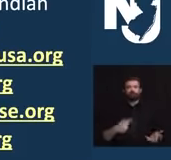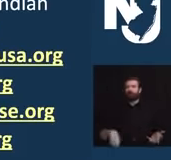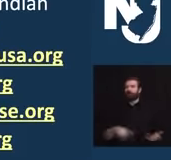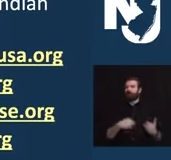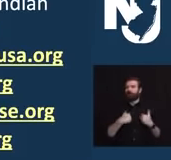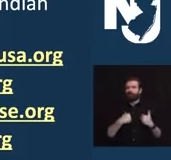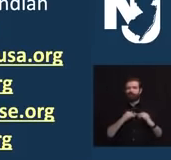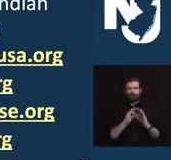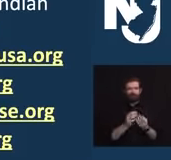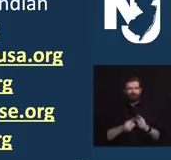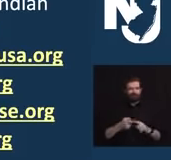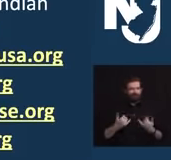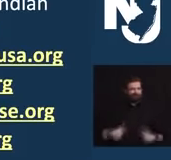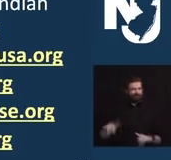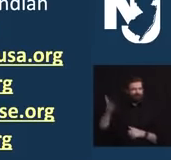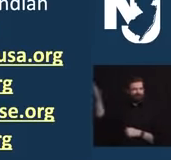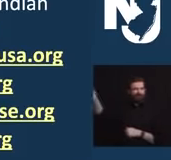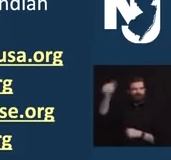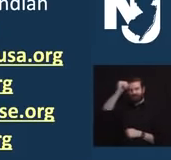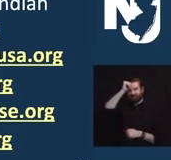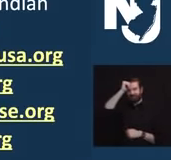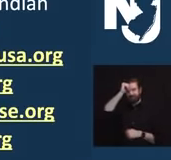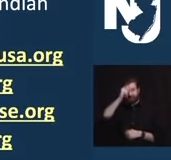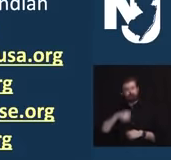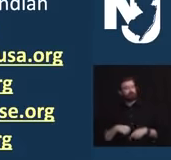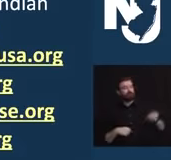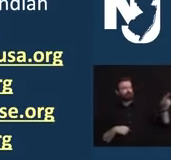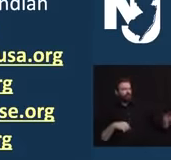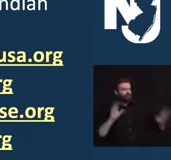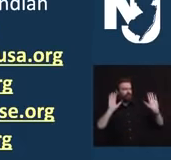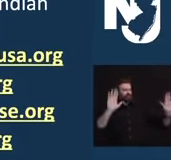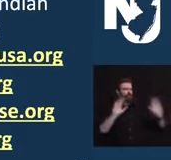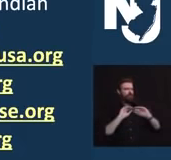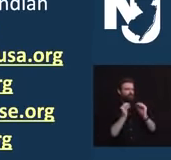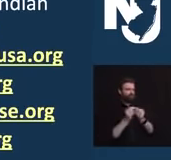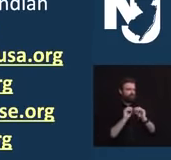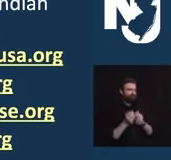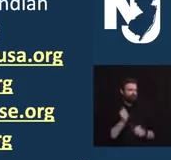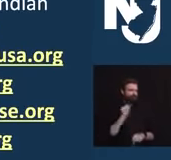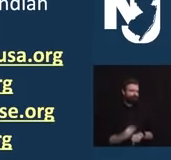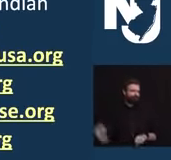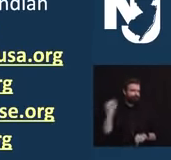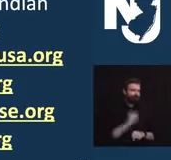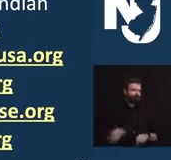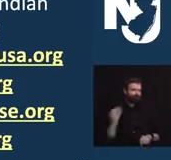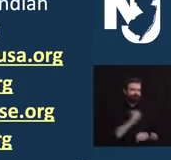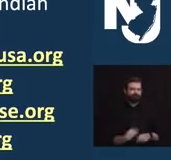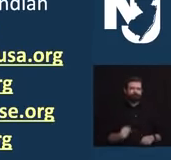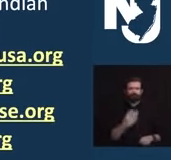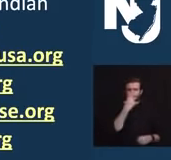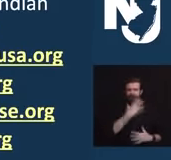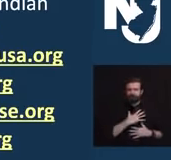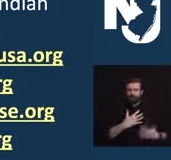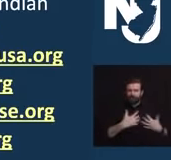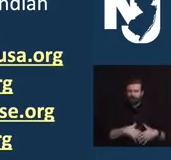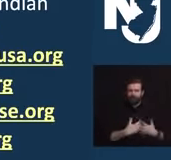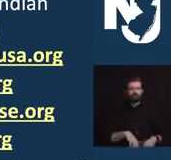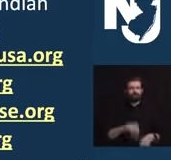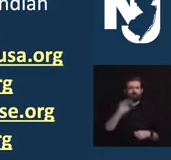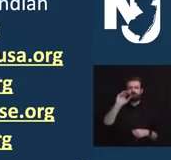organizations working to provide the supplies that India needs to turn the tide, ventilators and oxygen, PPE among